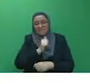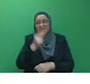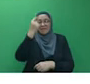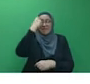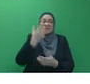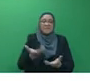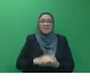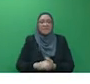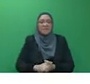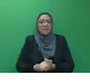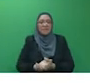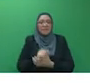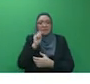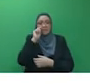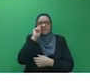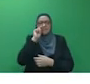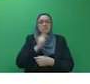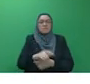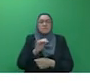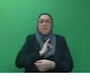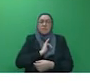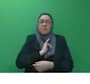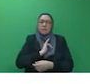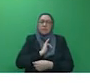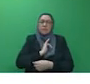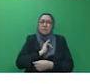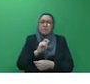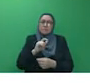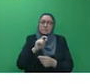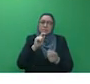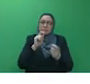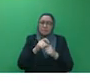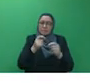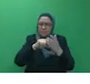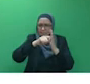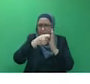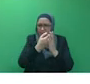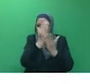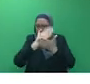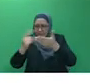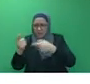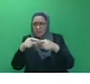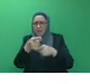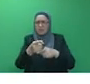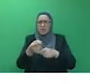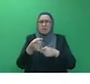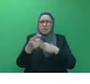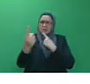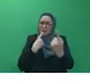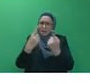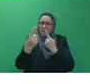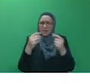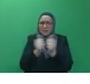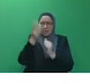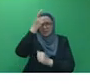okay you know douglas i i tune into one of the sessions where you were having a dialogue with dato sri